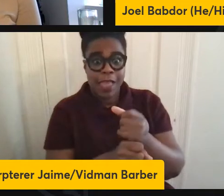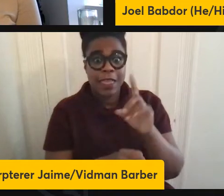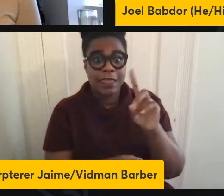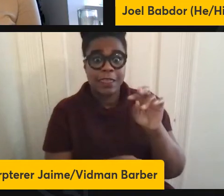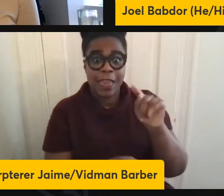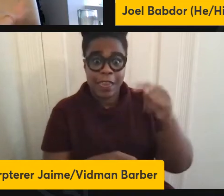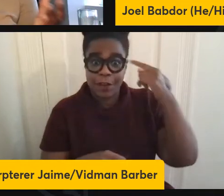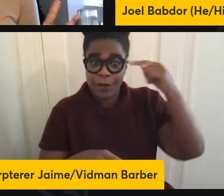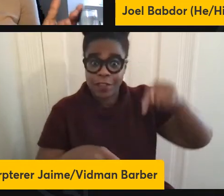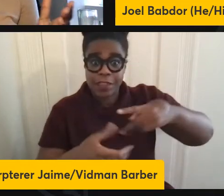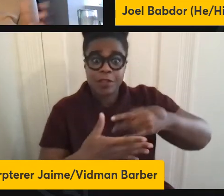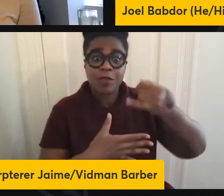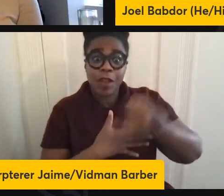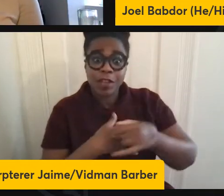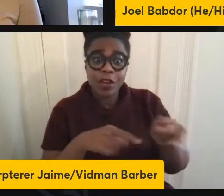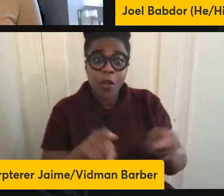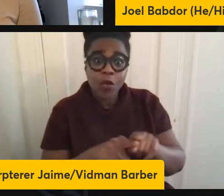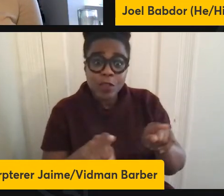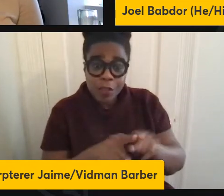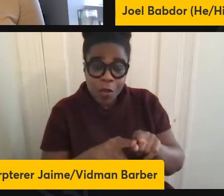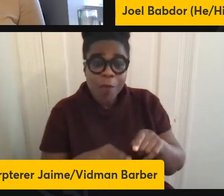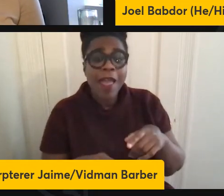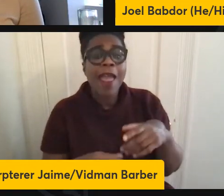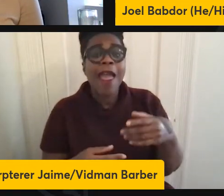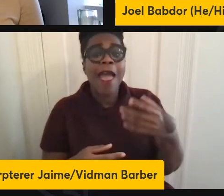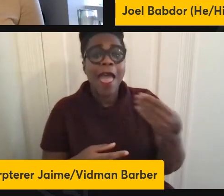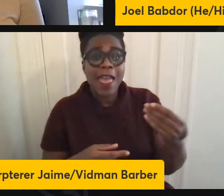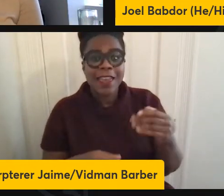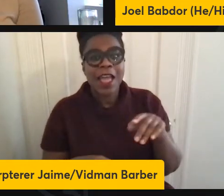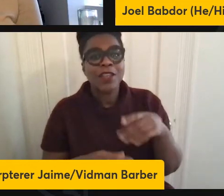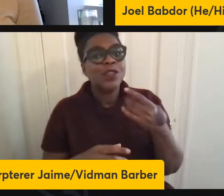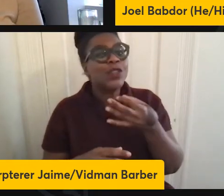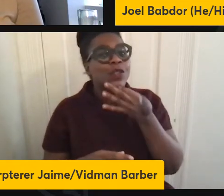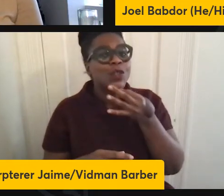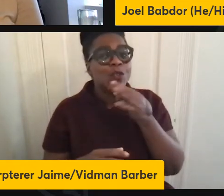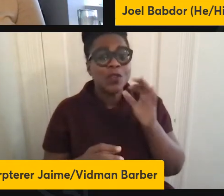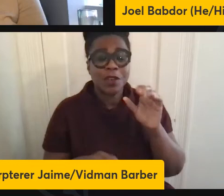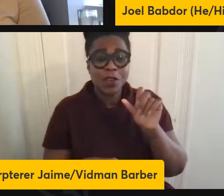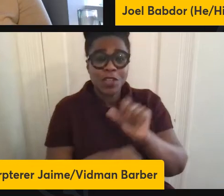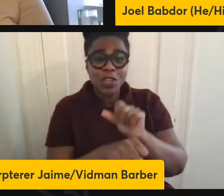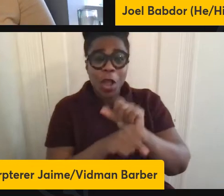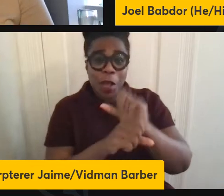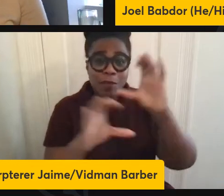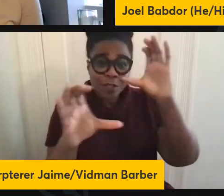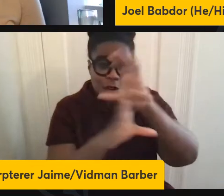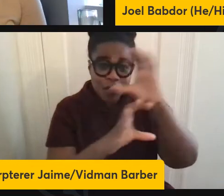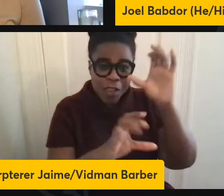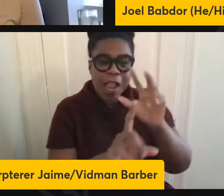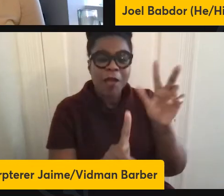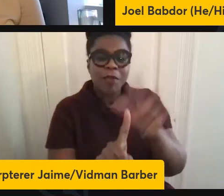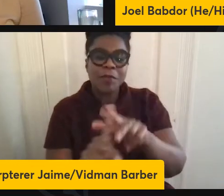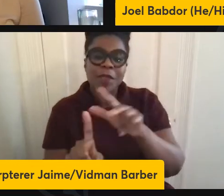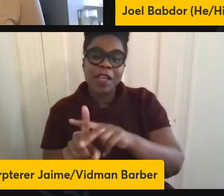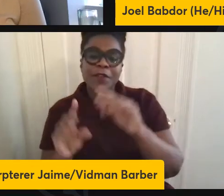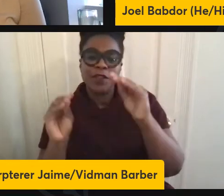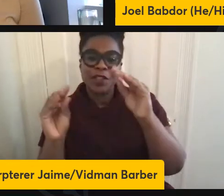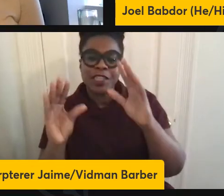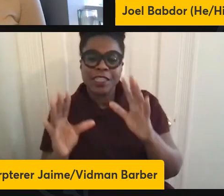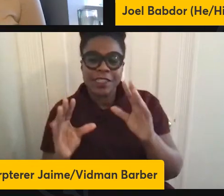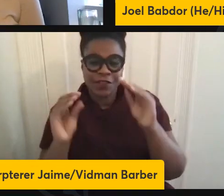And I'm going on to the job market soon. So I'll probably be applying for faculty positions in the